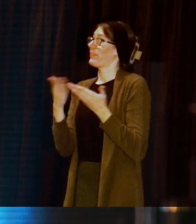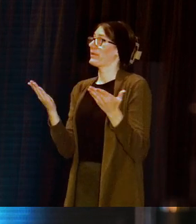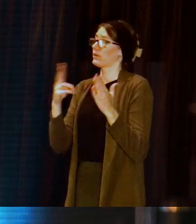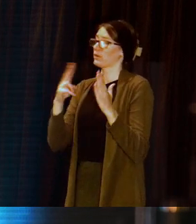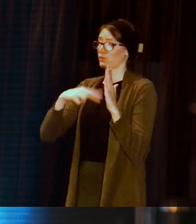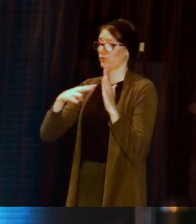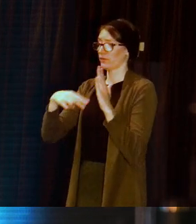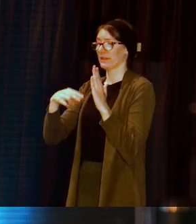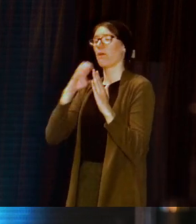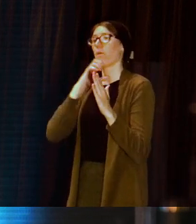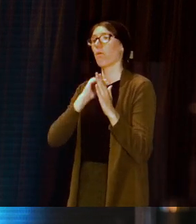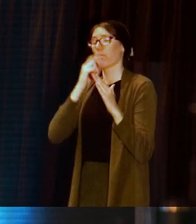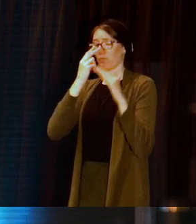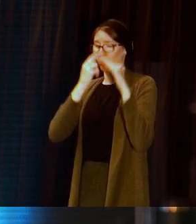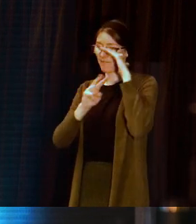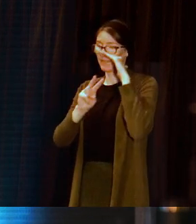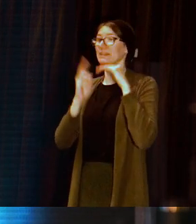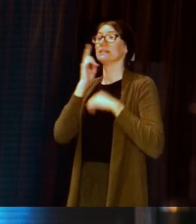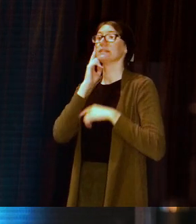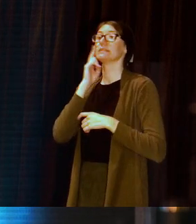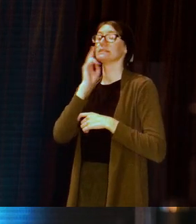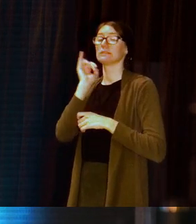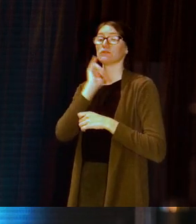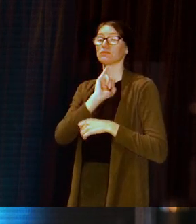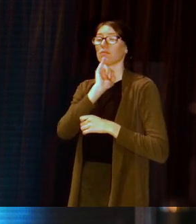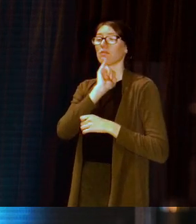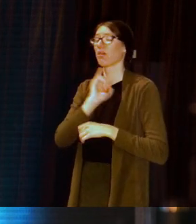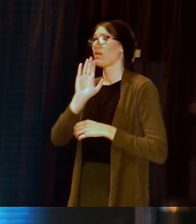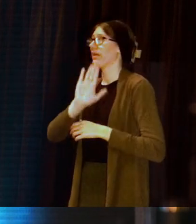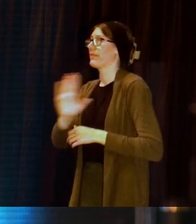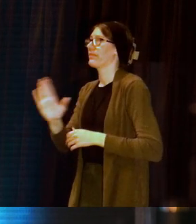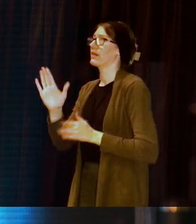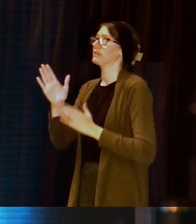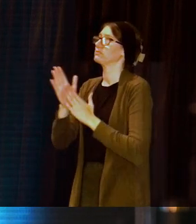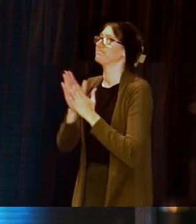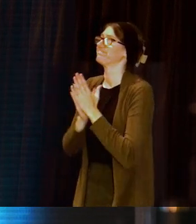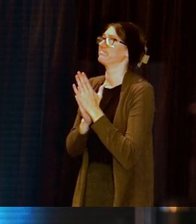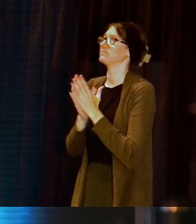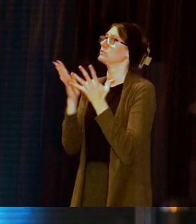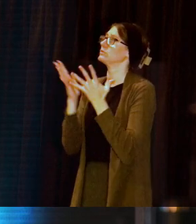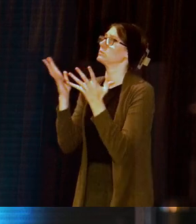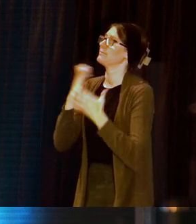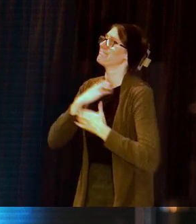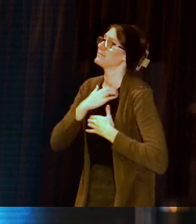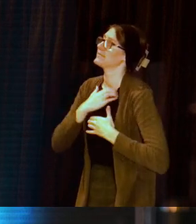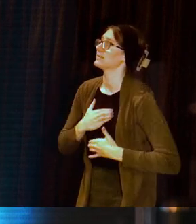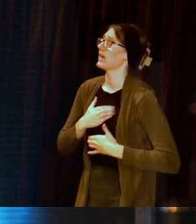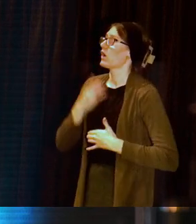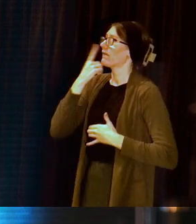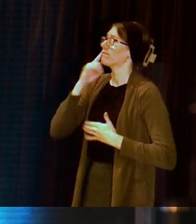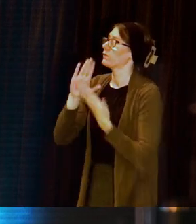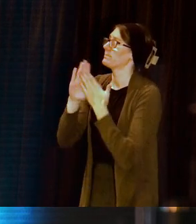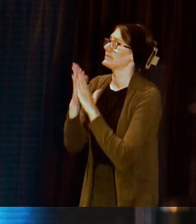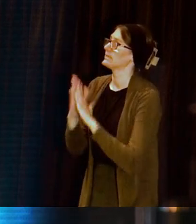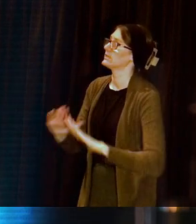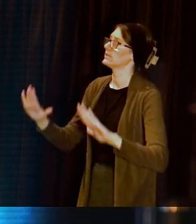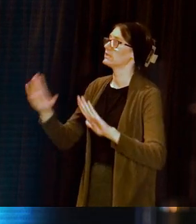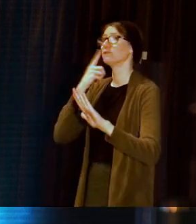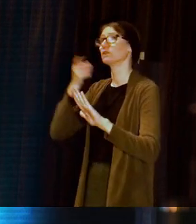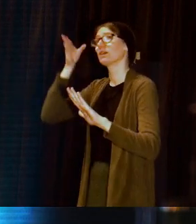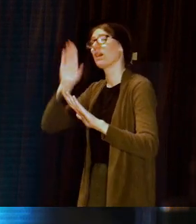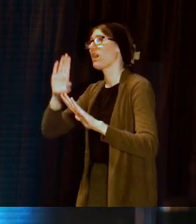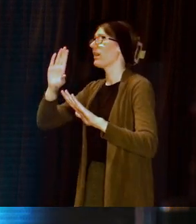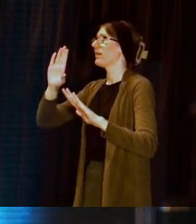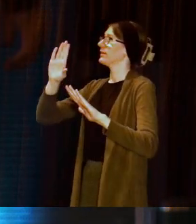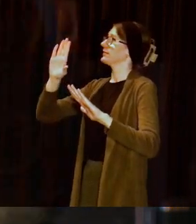when you see the old prophets is you see Israel's longing, Israel's desire for peace, for God to